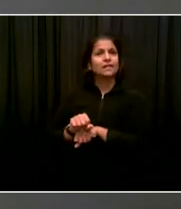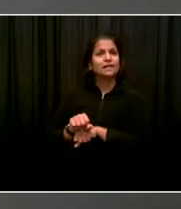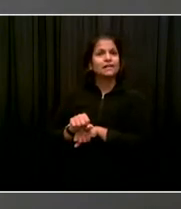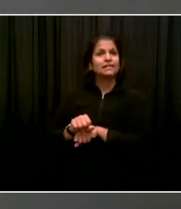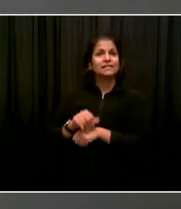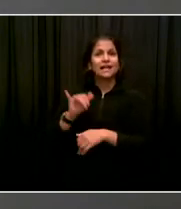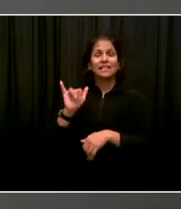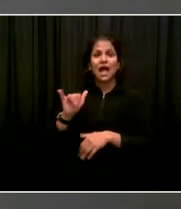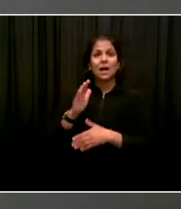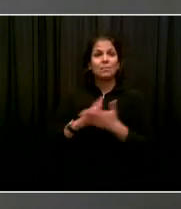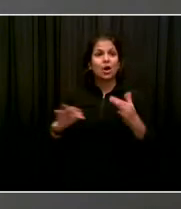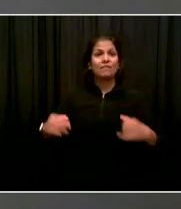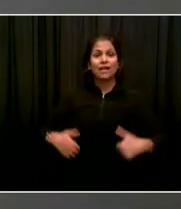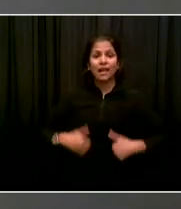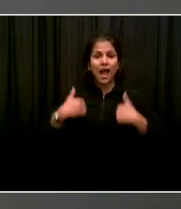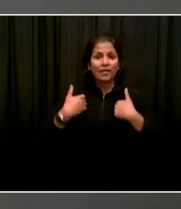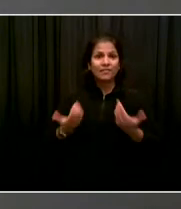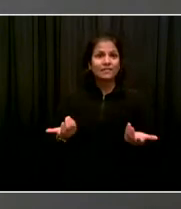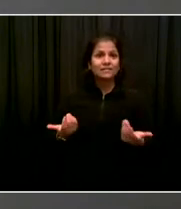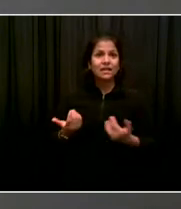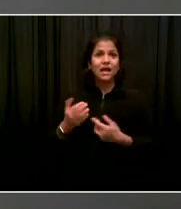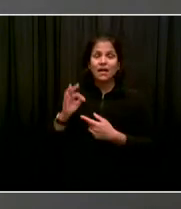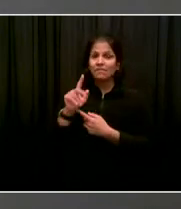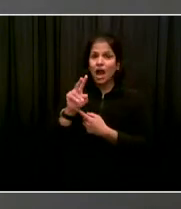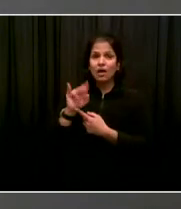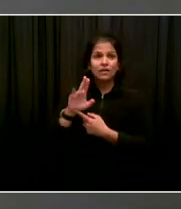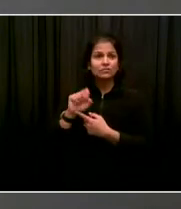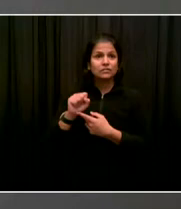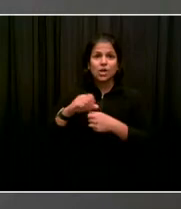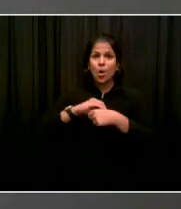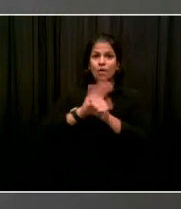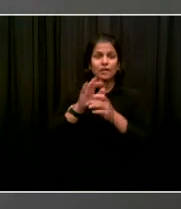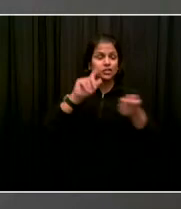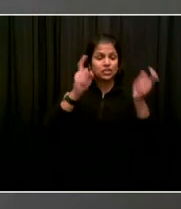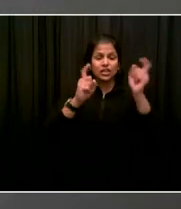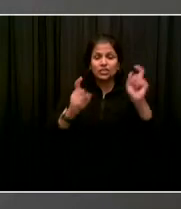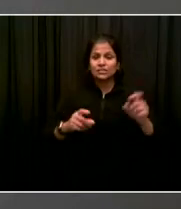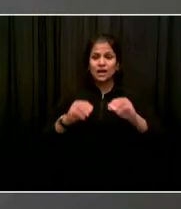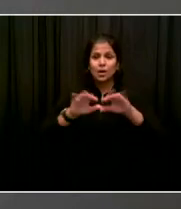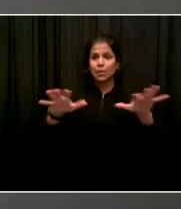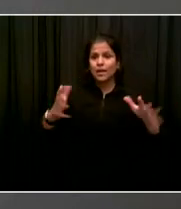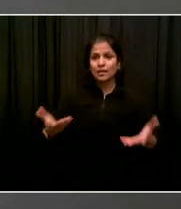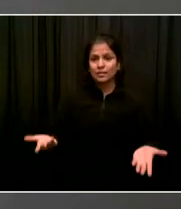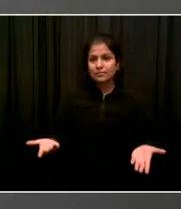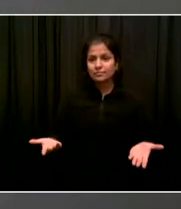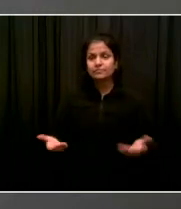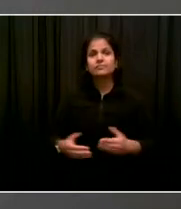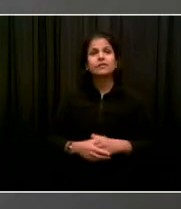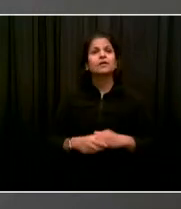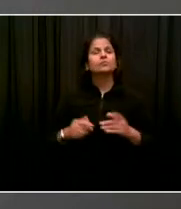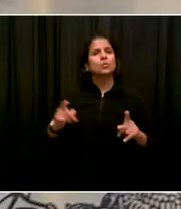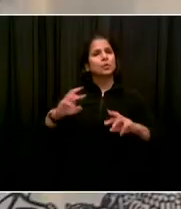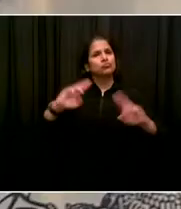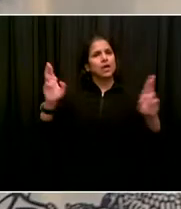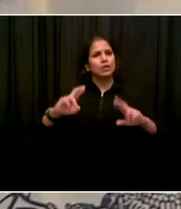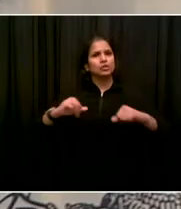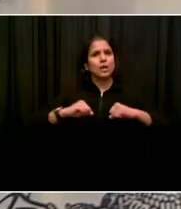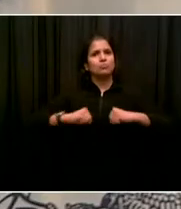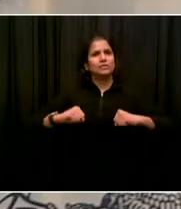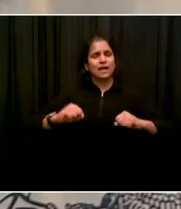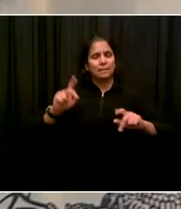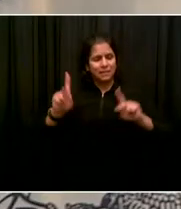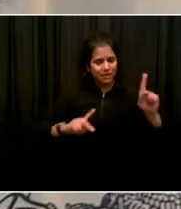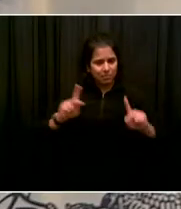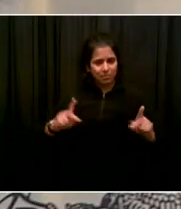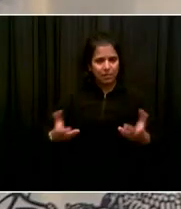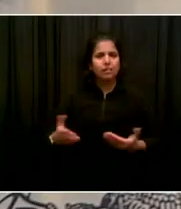to be defensive and protect New Yorkers, whatever this virus sends us. Thank you, sir. Well